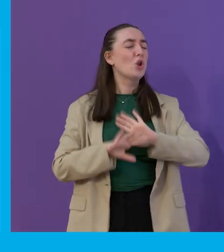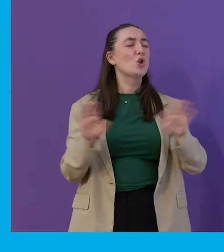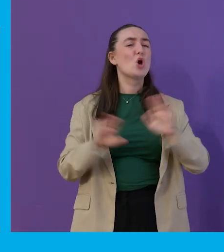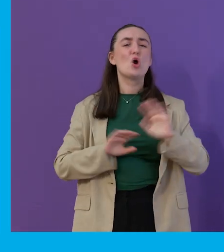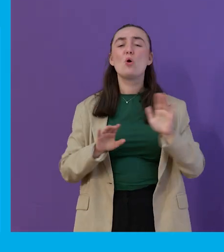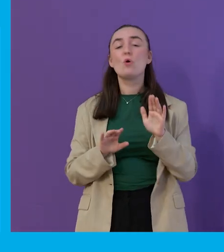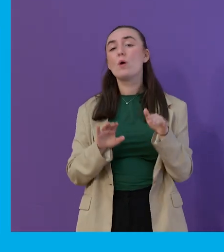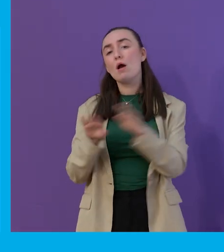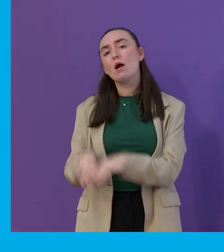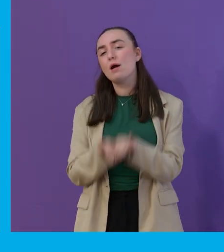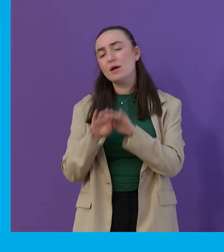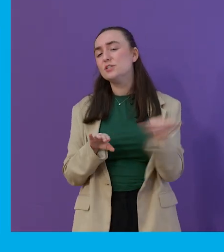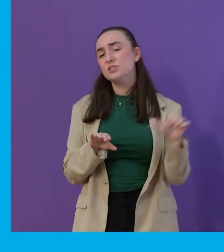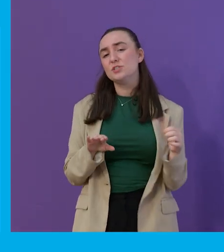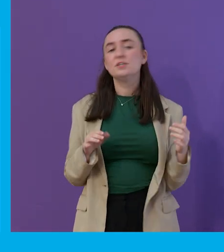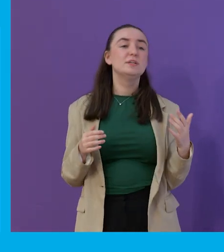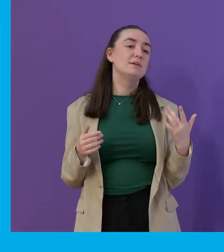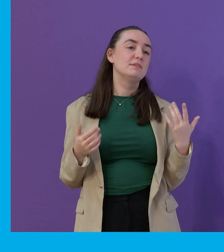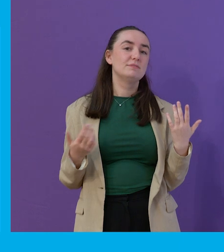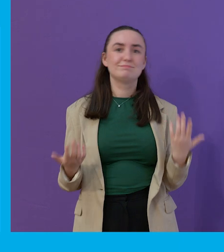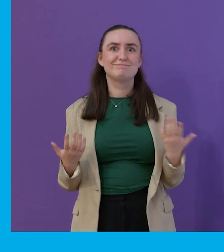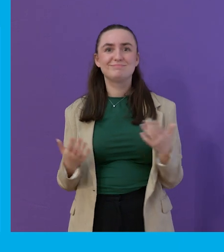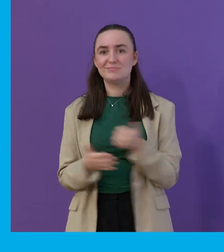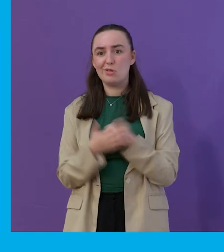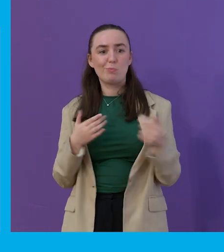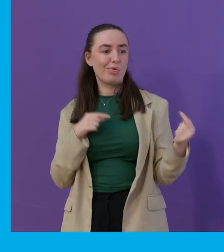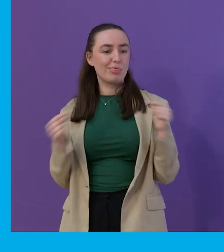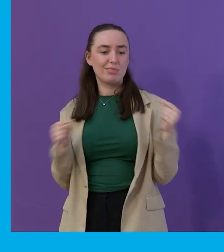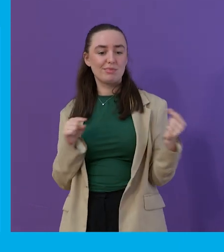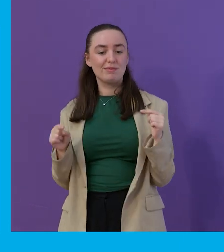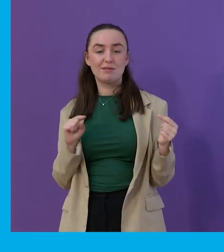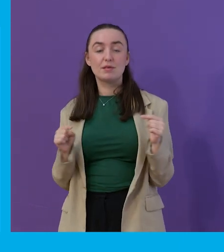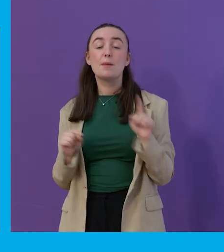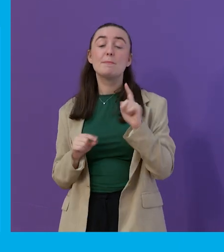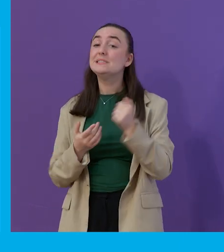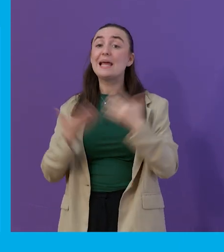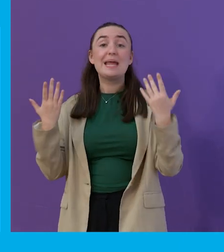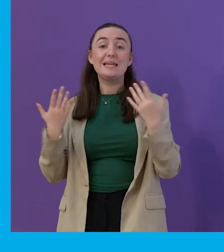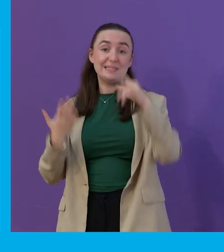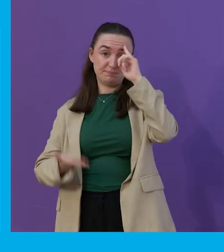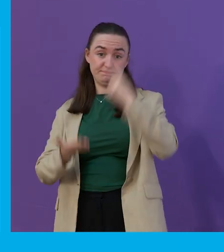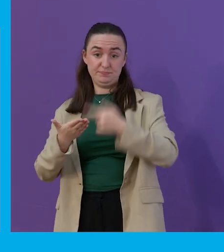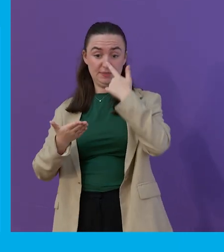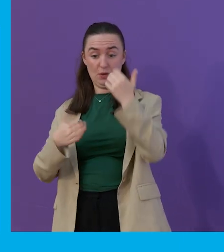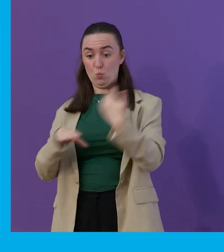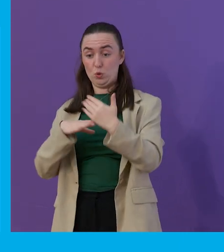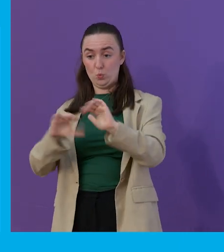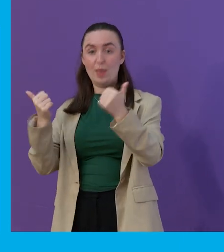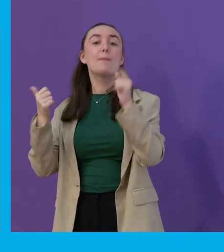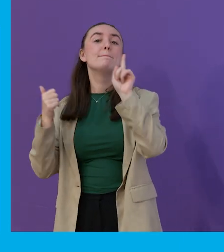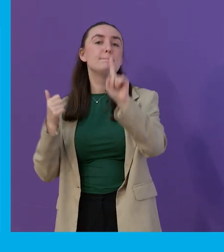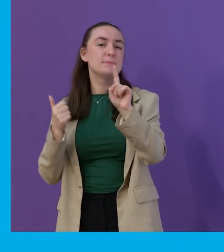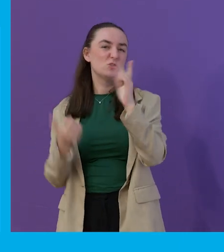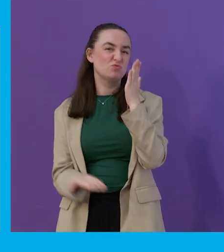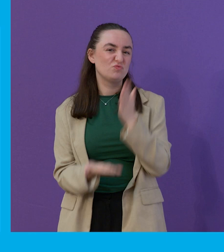is a debate that, you know, that's long gone in Scotland, but any of these things can be made to work. It's about what we